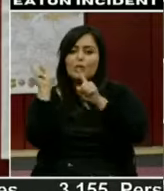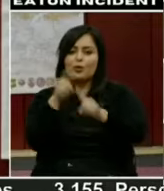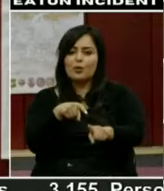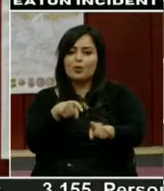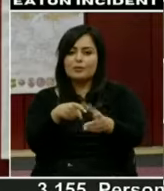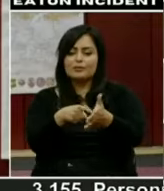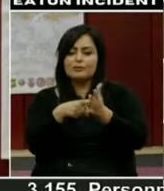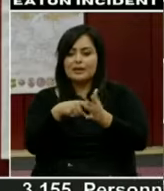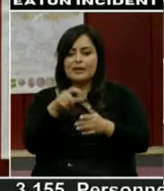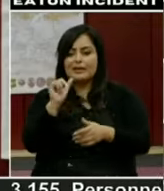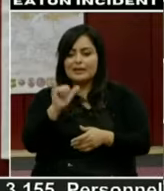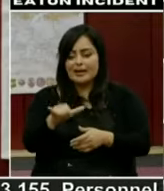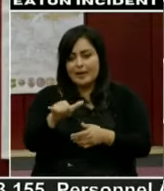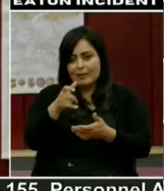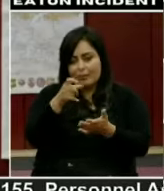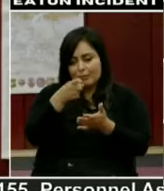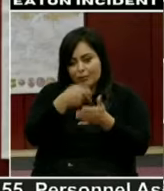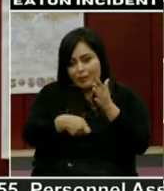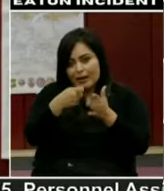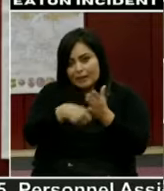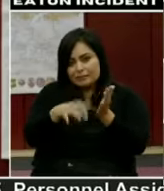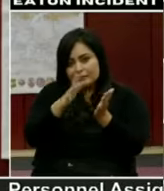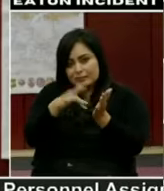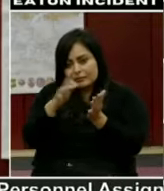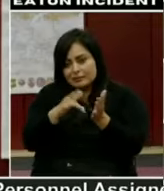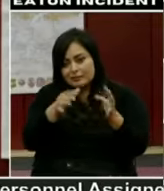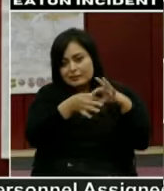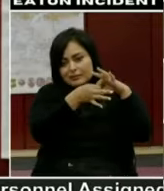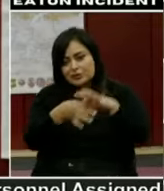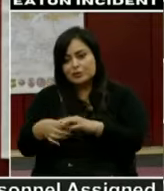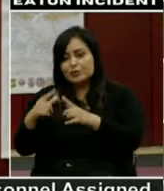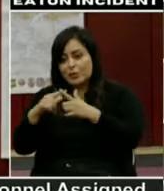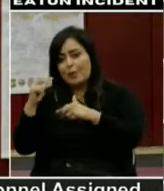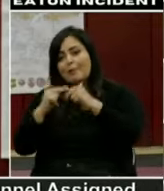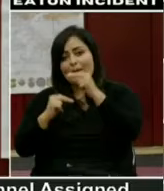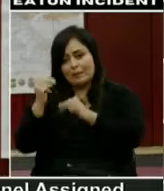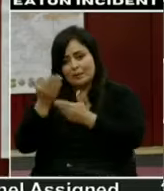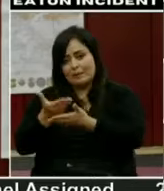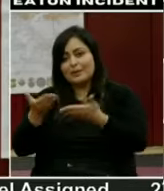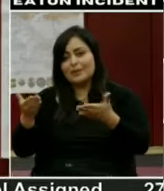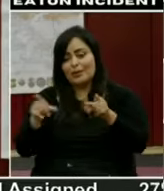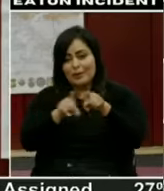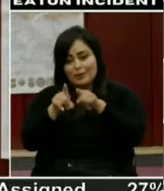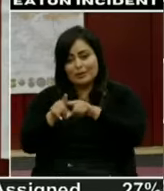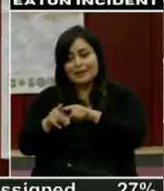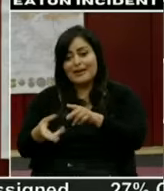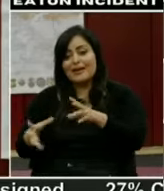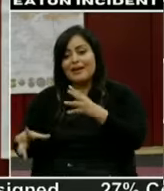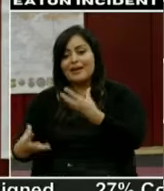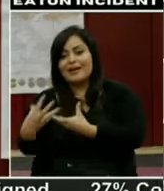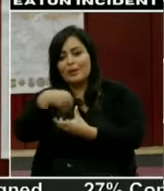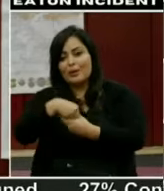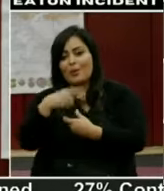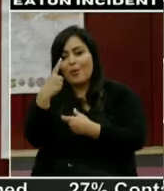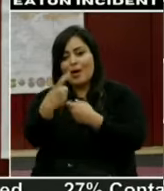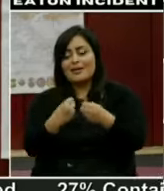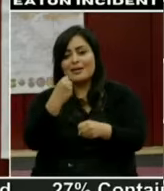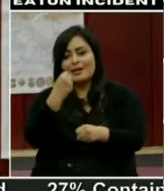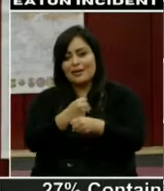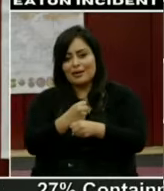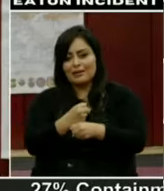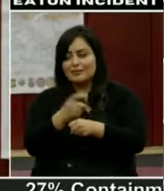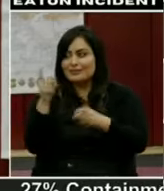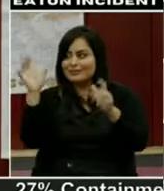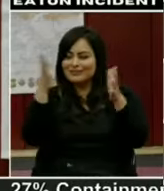price gouging provision also apply to building materials and also extended it to a whole year. So no